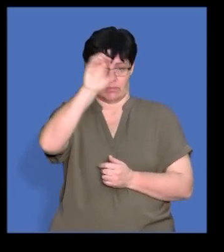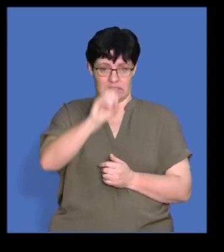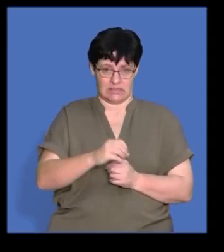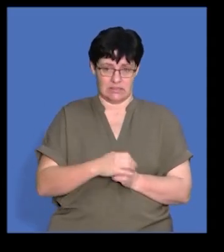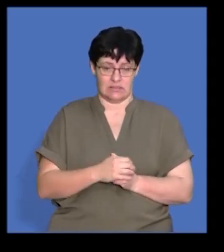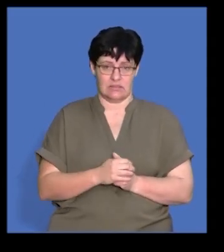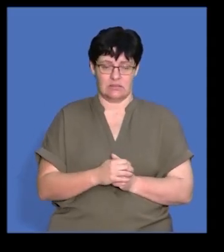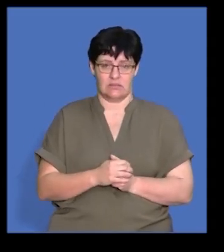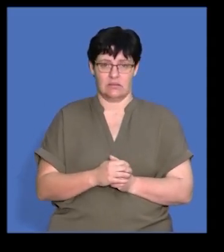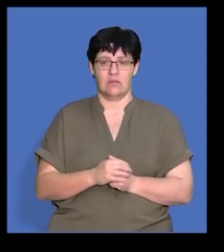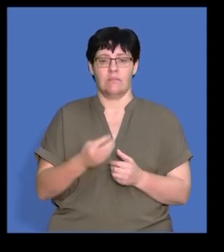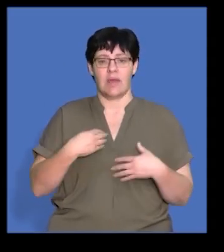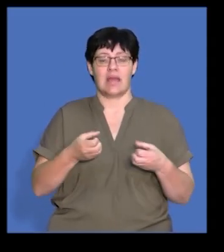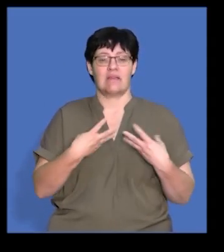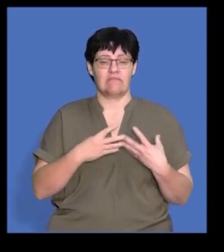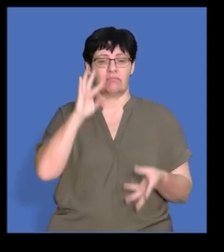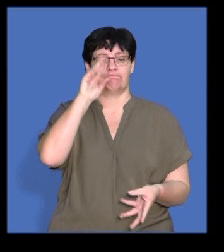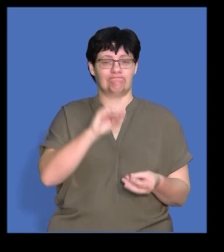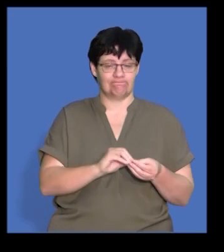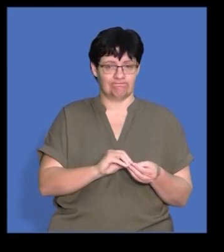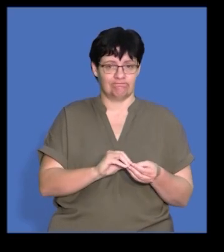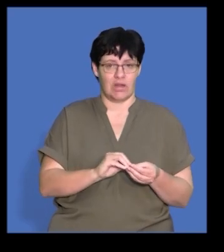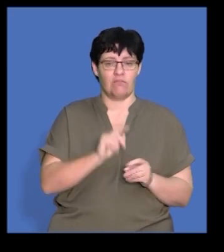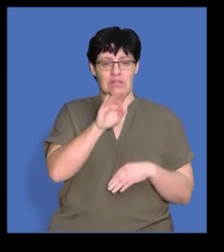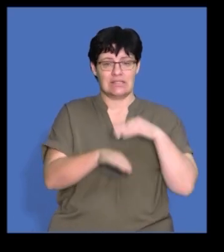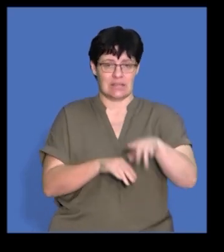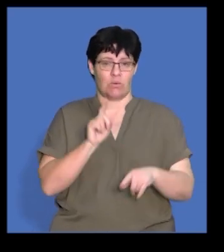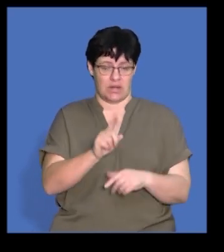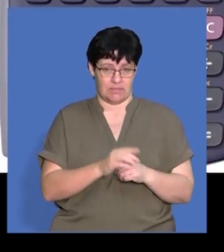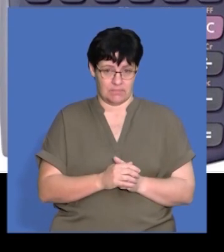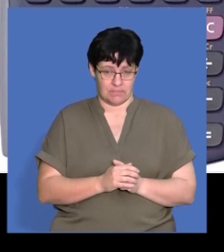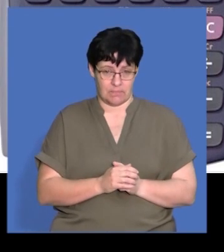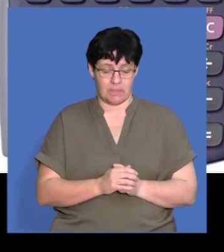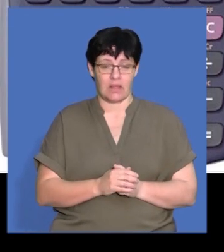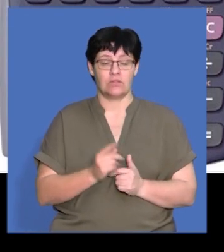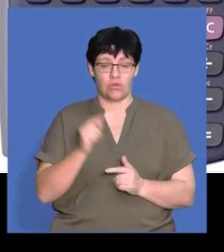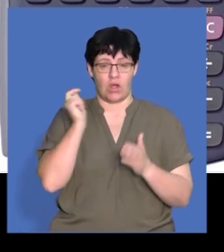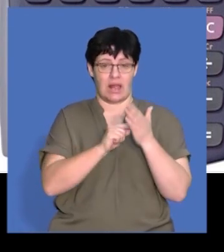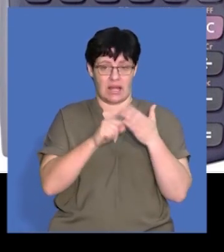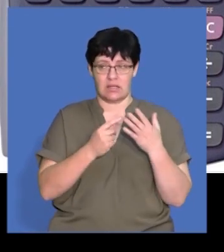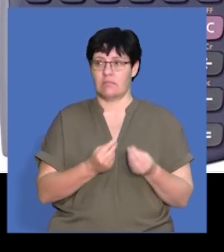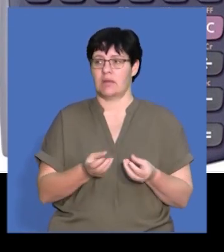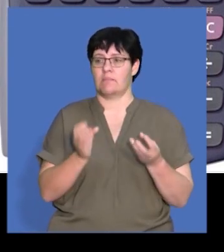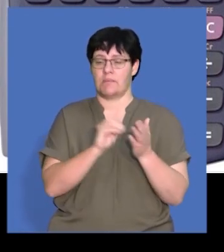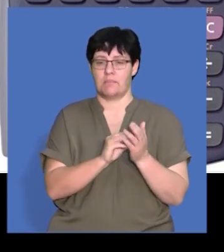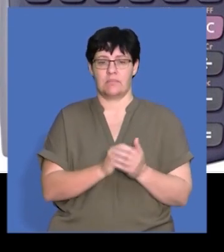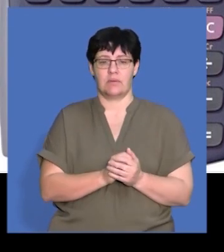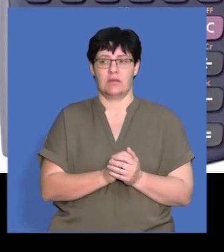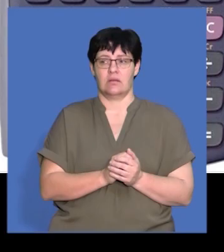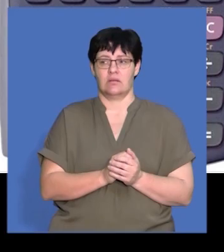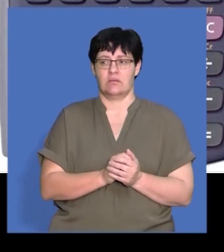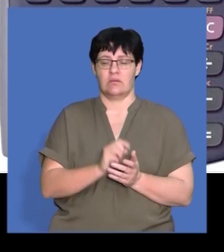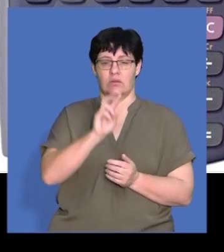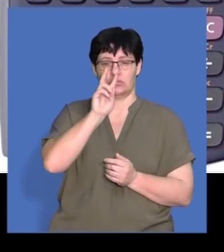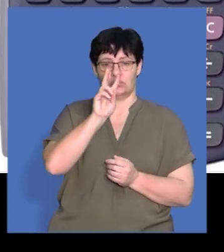108.25%. That's going to give me the total in one step. So on my calculator, I'm going to take my